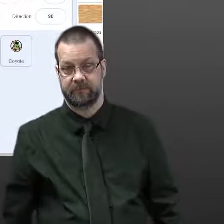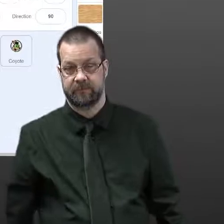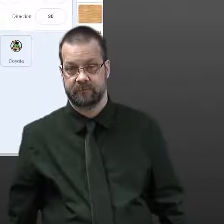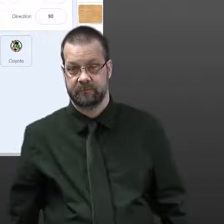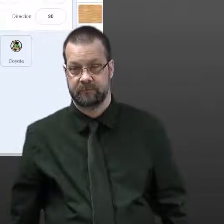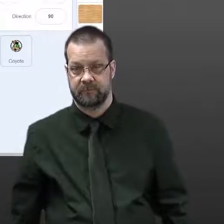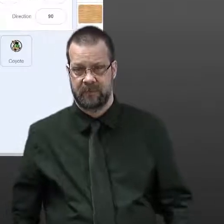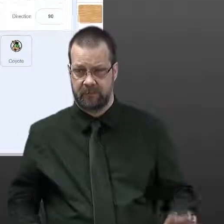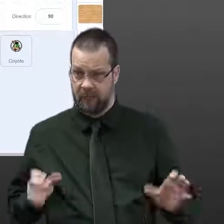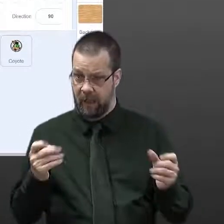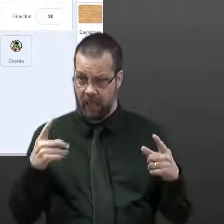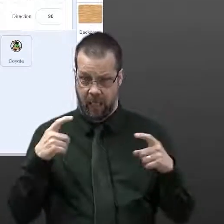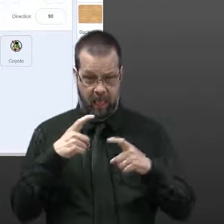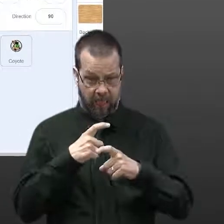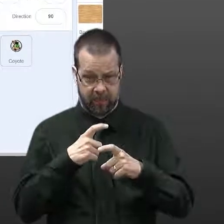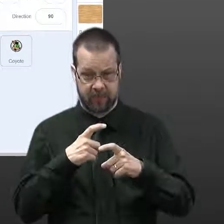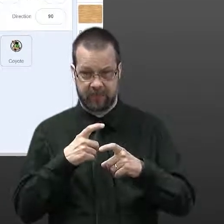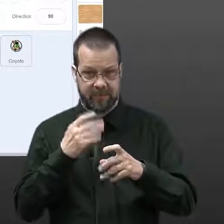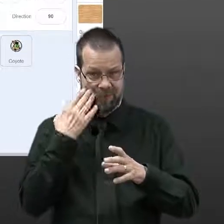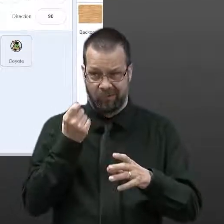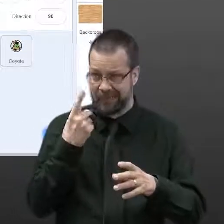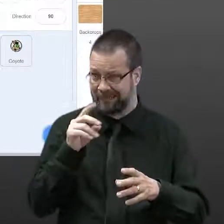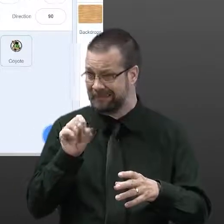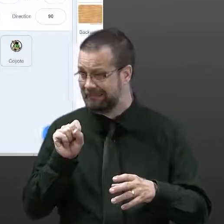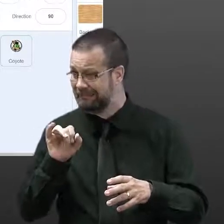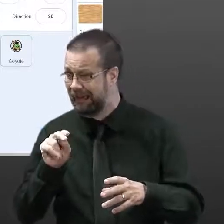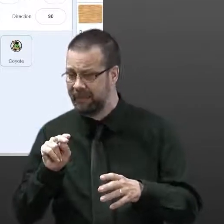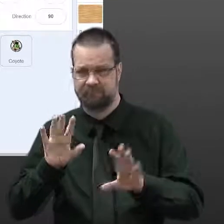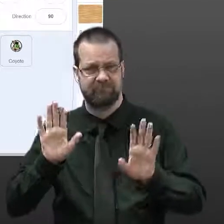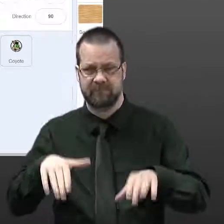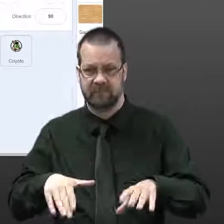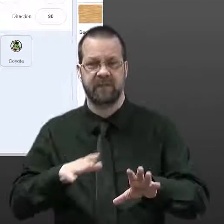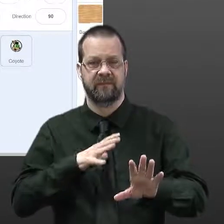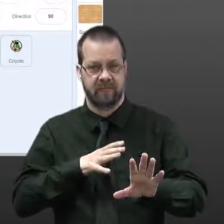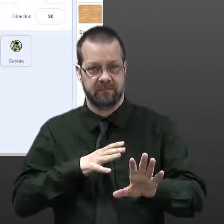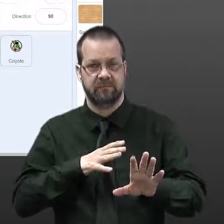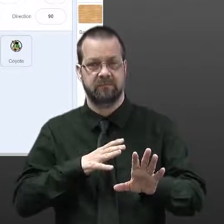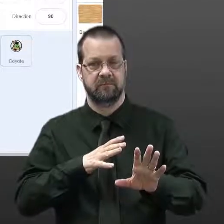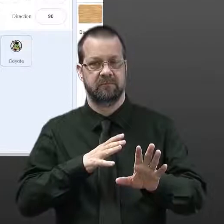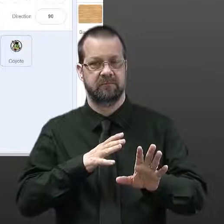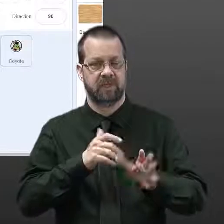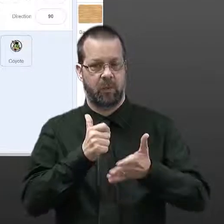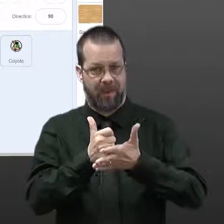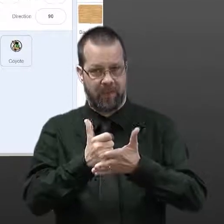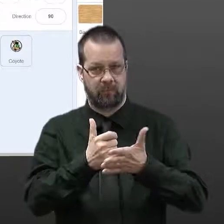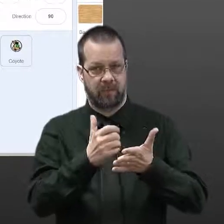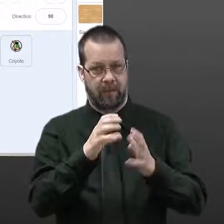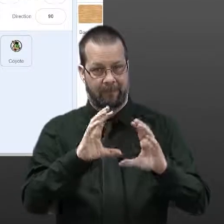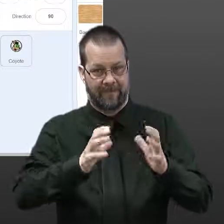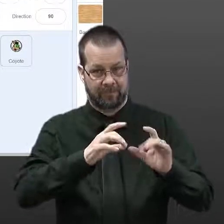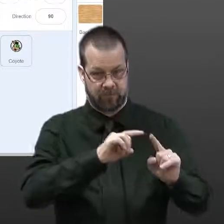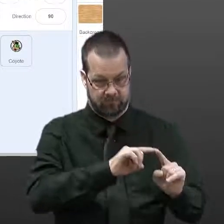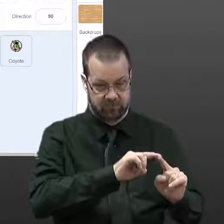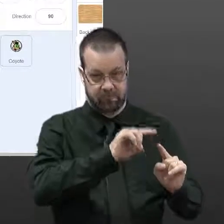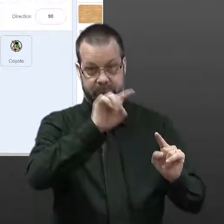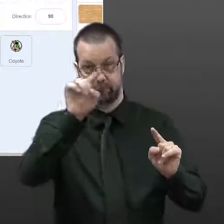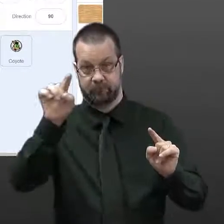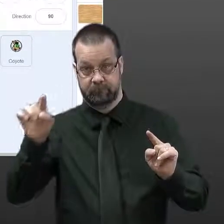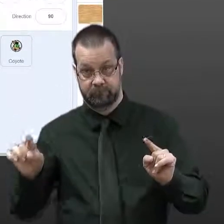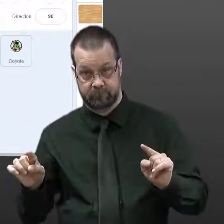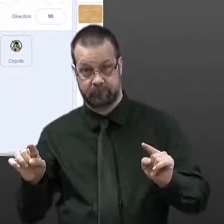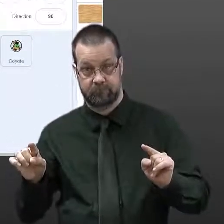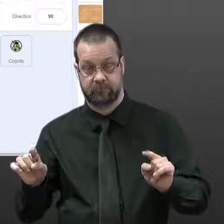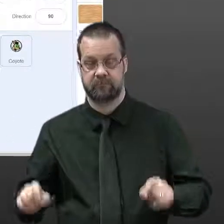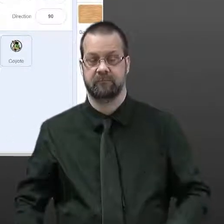don't know what sign is, but this will help our basketball move in an arc.